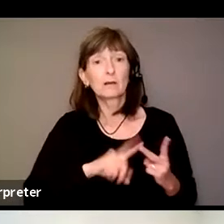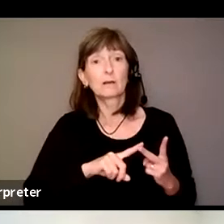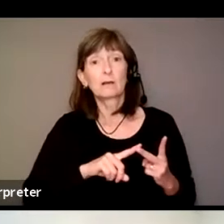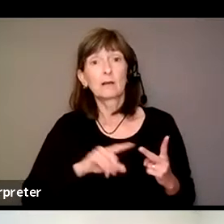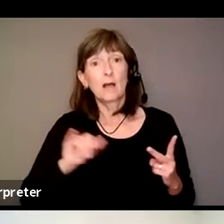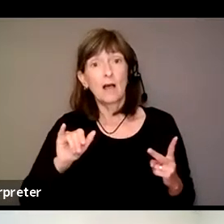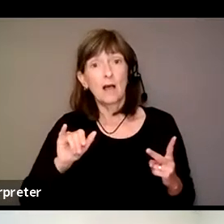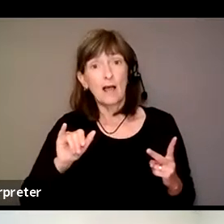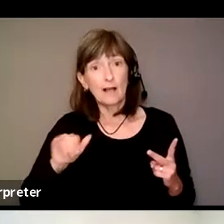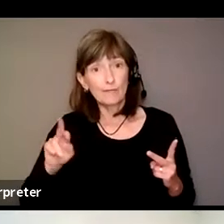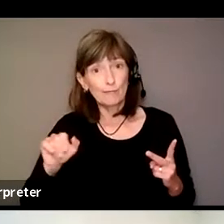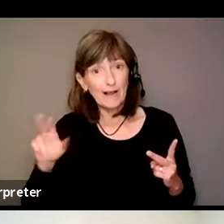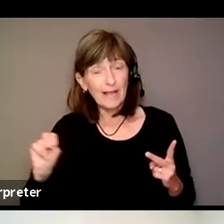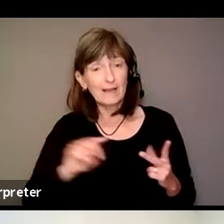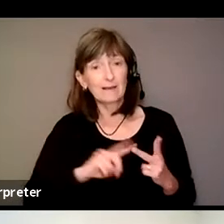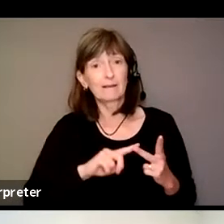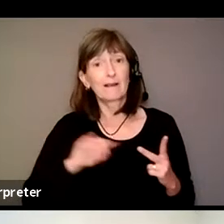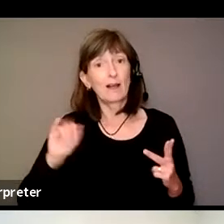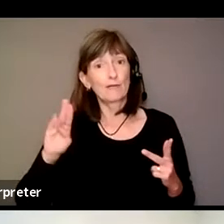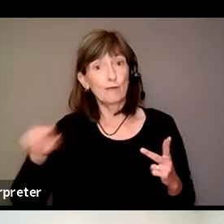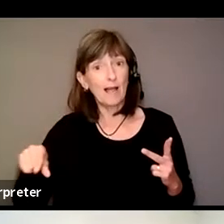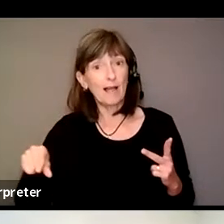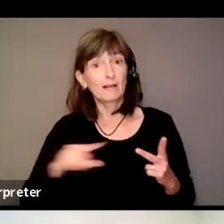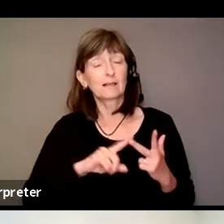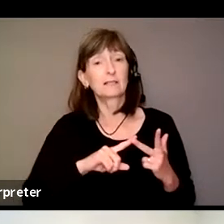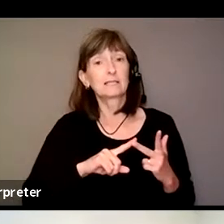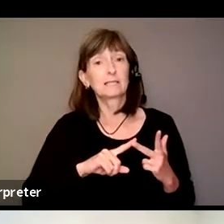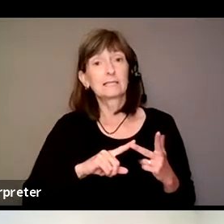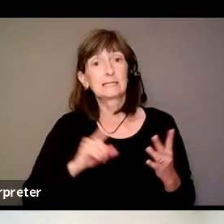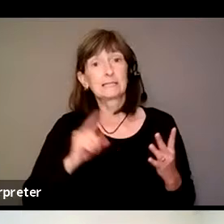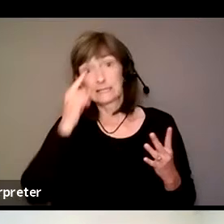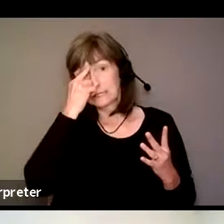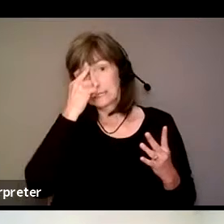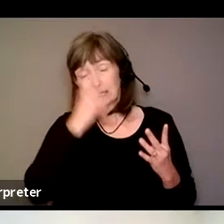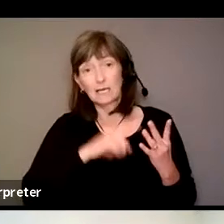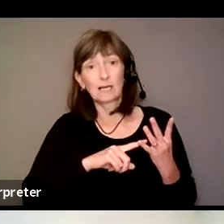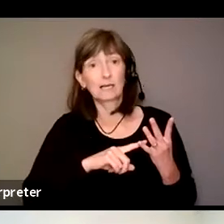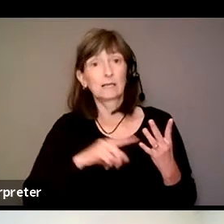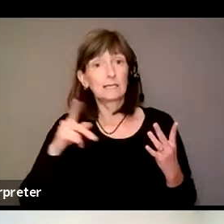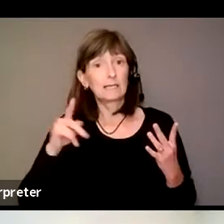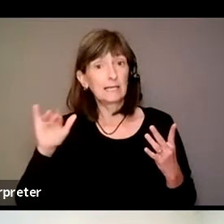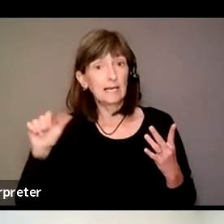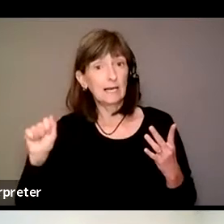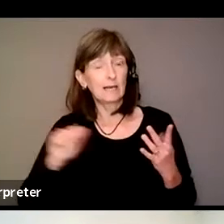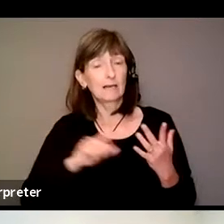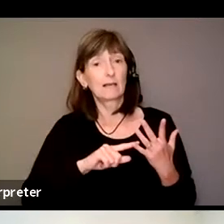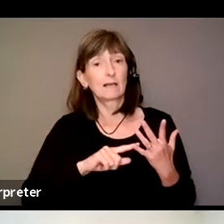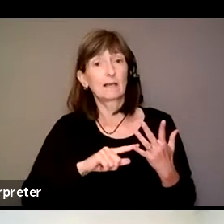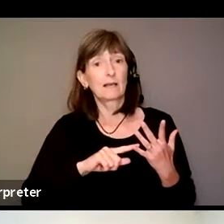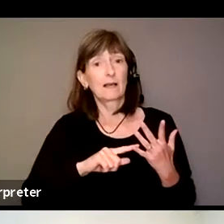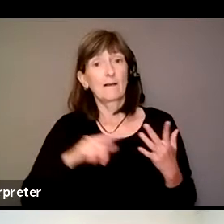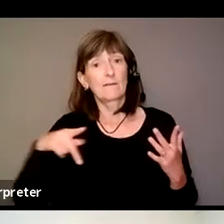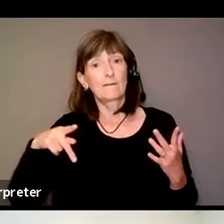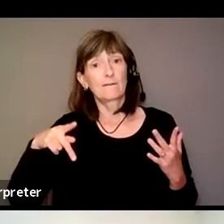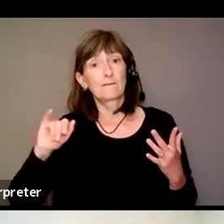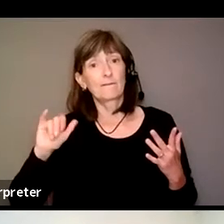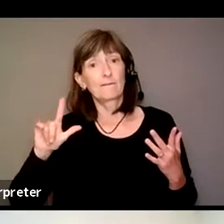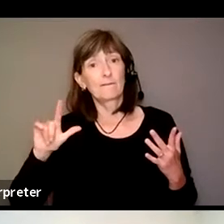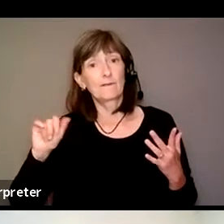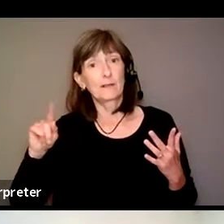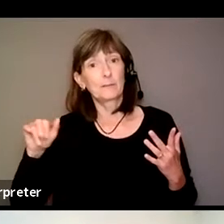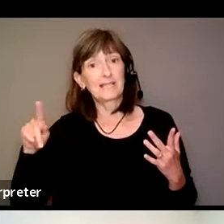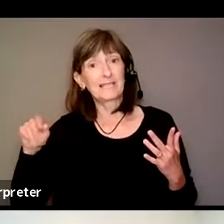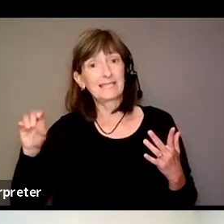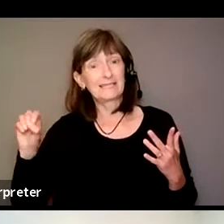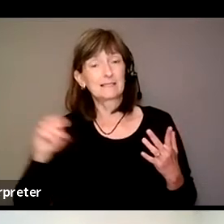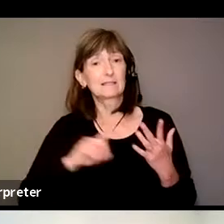Iran, Iraq, India, the Philippines, from the Ukraine. So we have a lot of